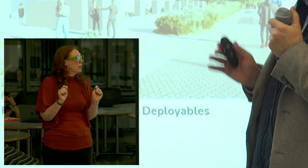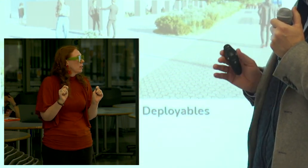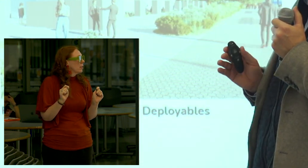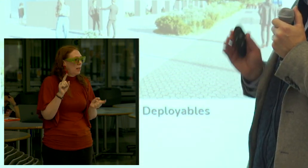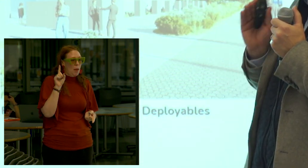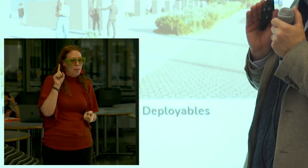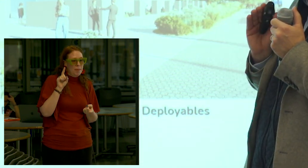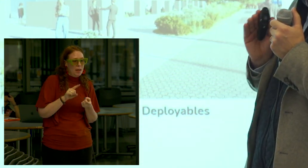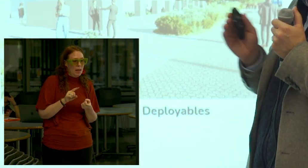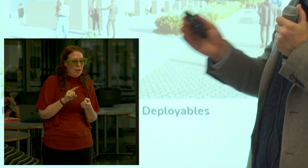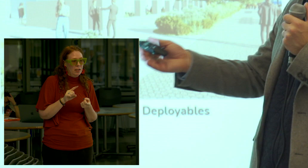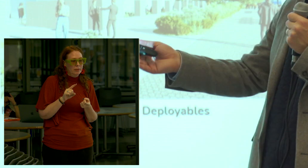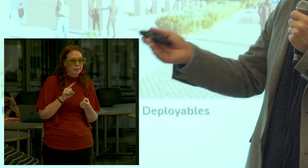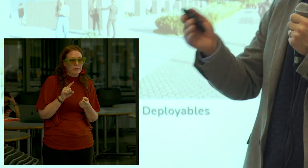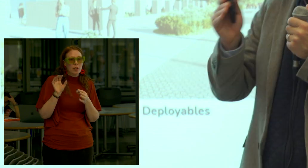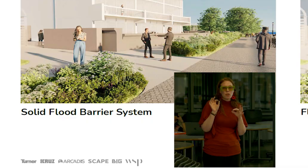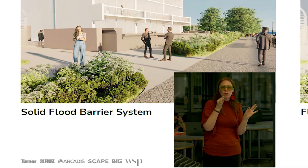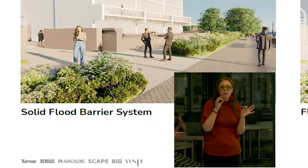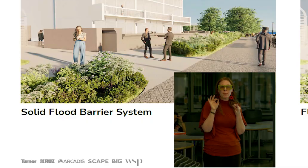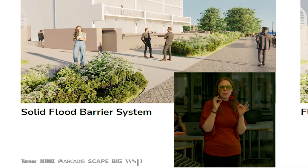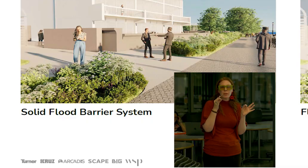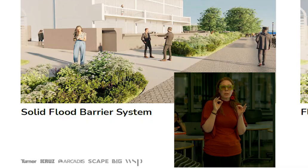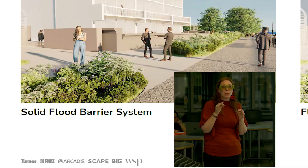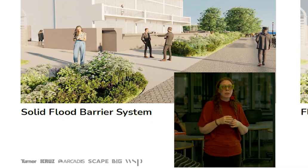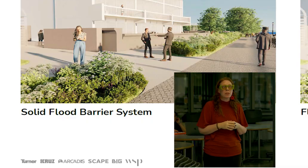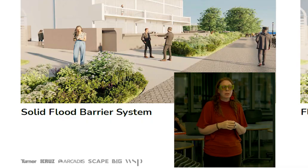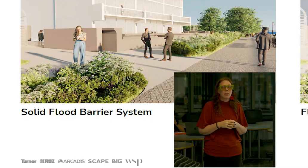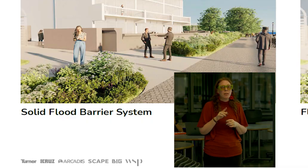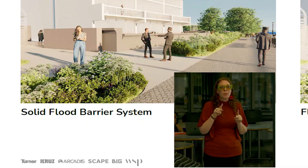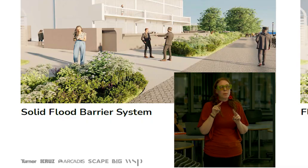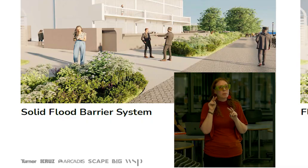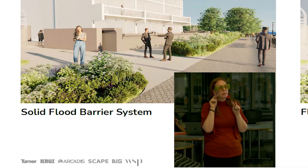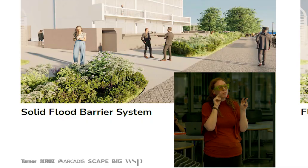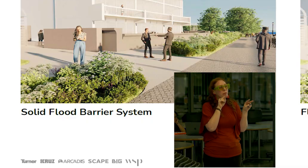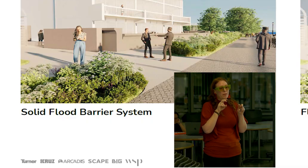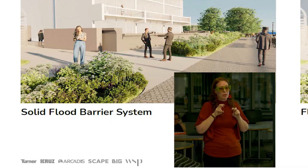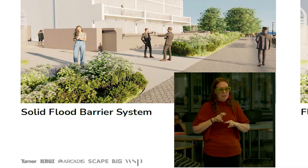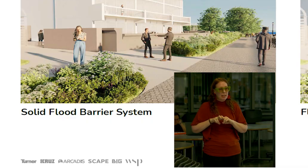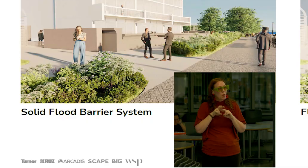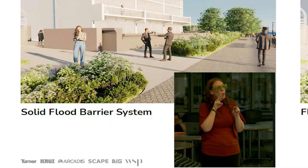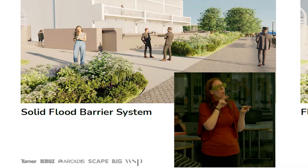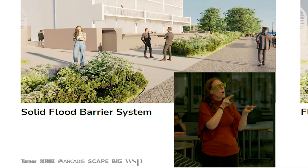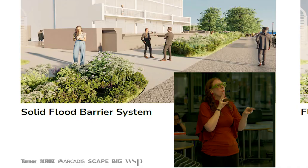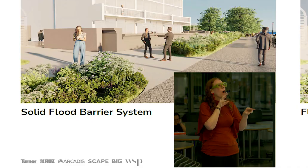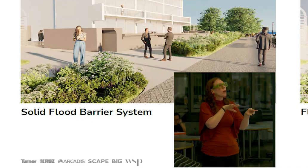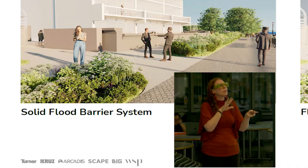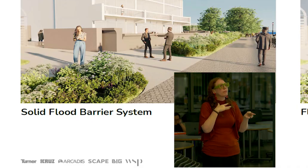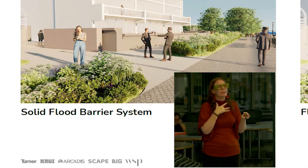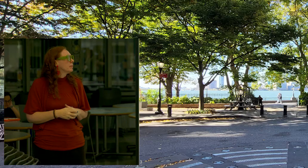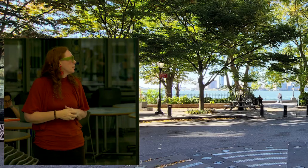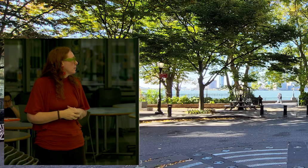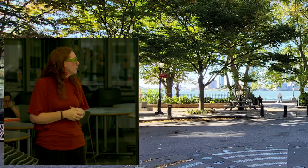minimize the disruption of the views from the courtyard area across and into the